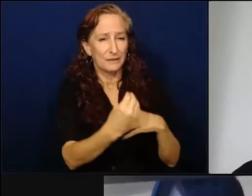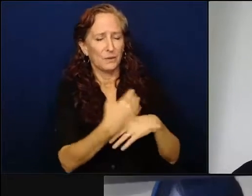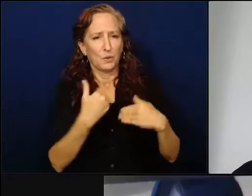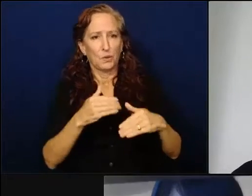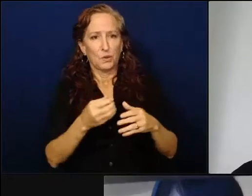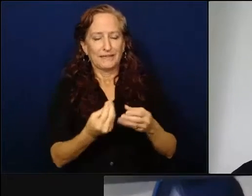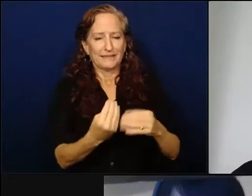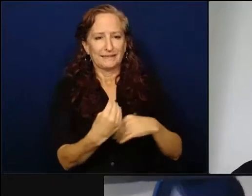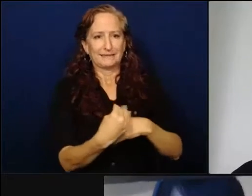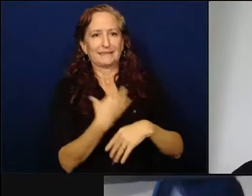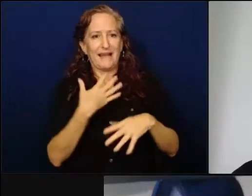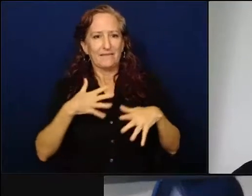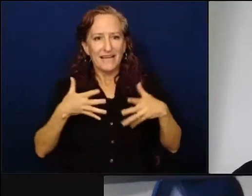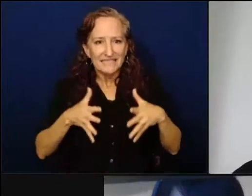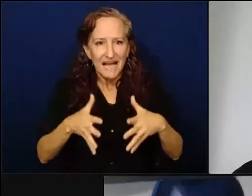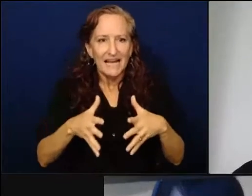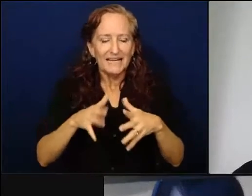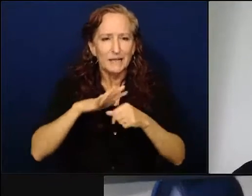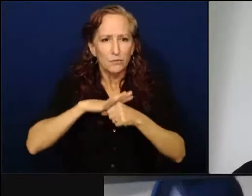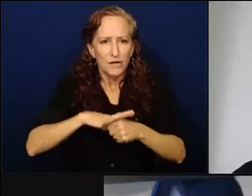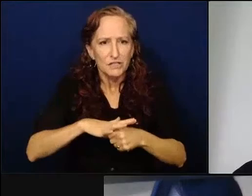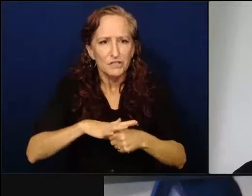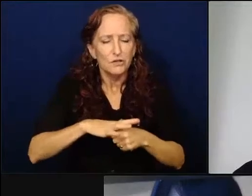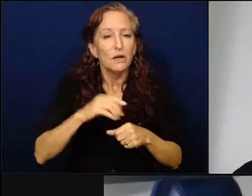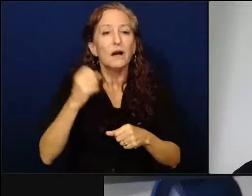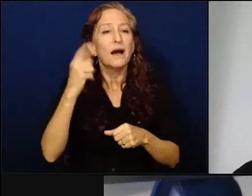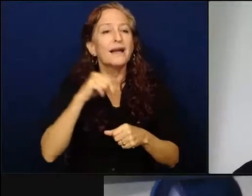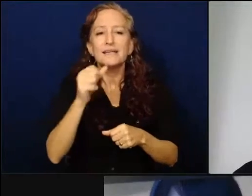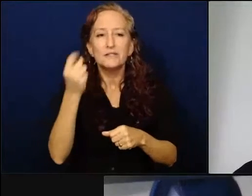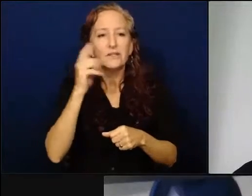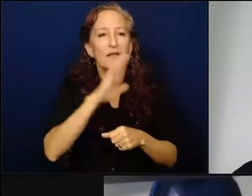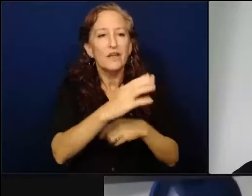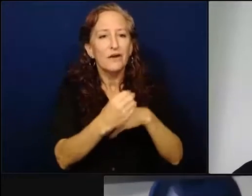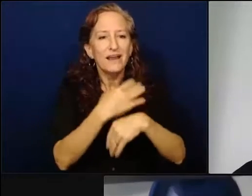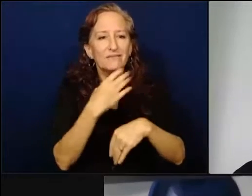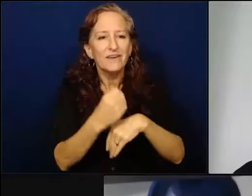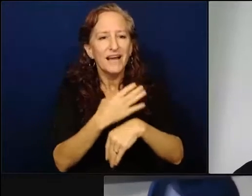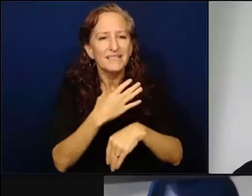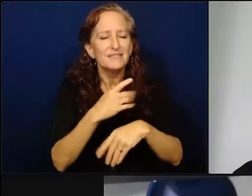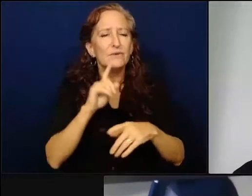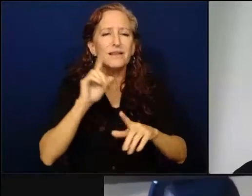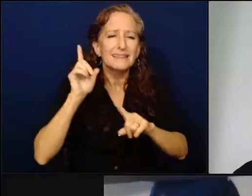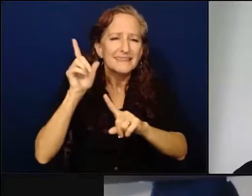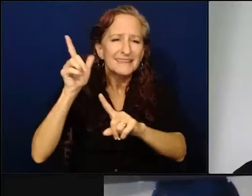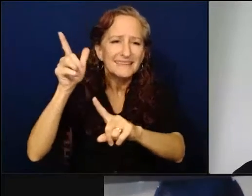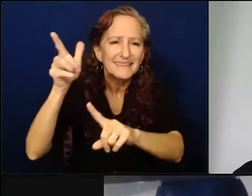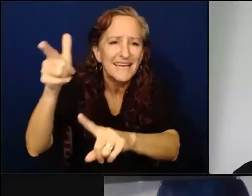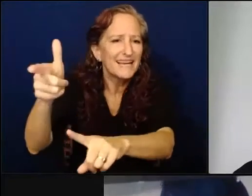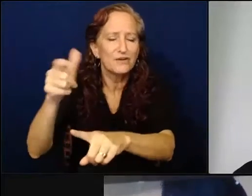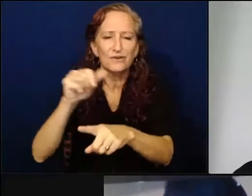it needed to, because I didn't understand that the advice that they were giving and the things that they were sharing were things that were so far down the path that they